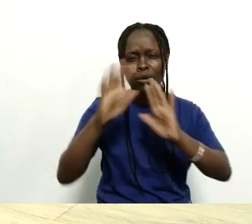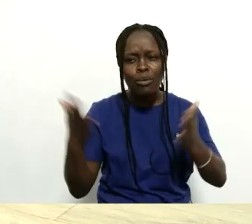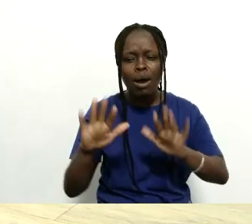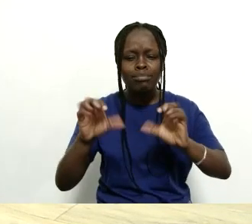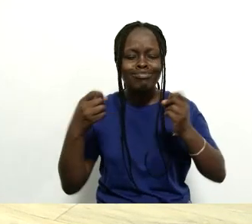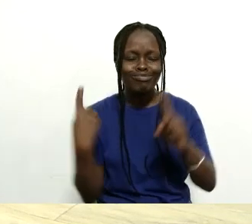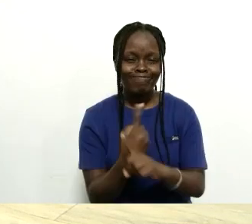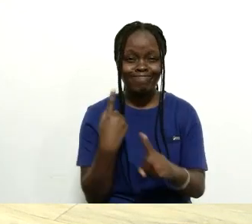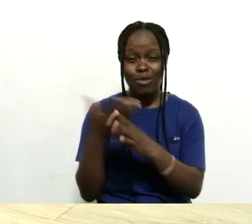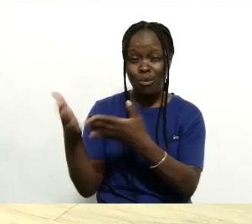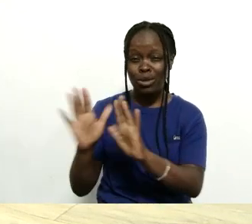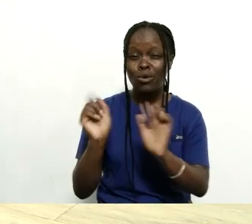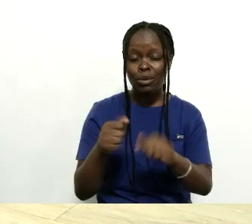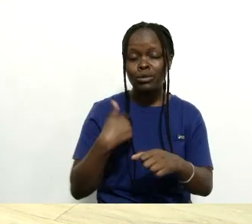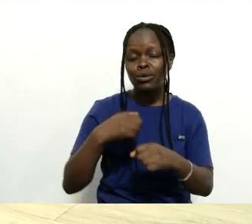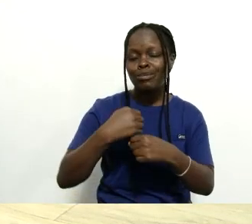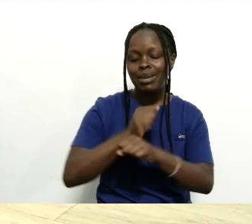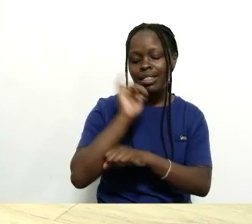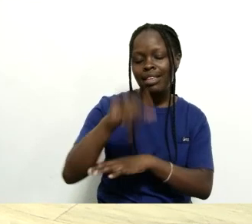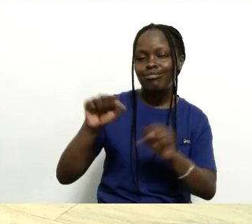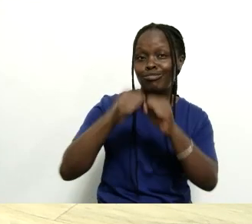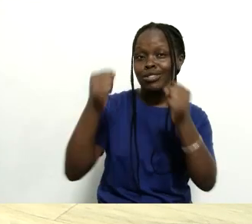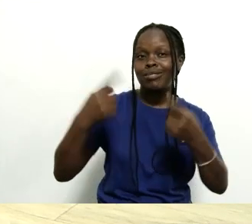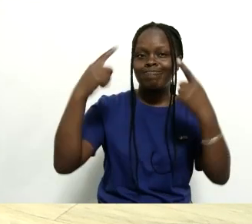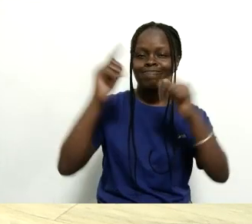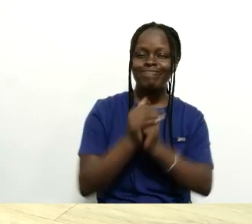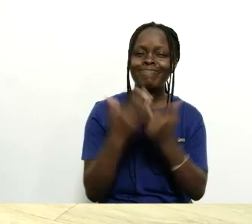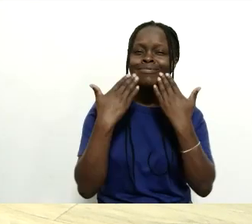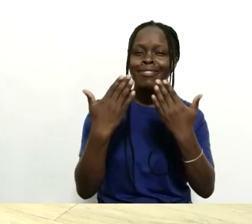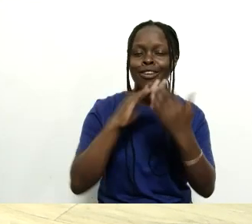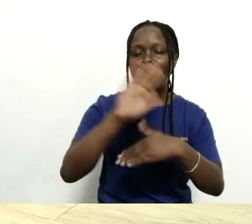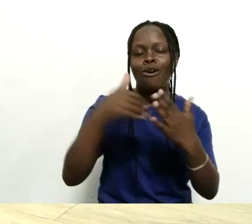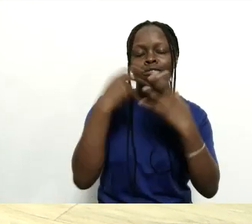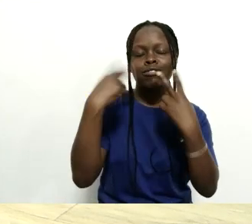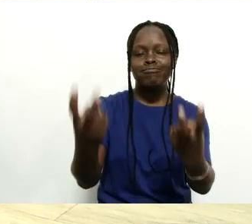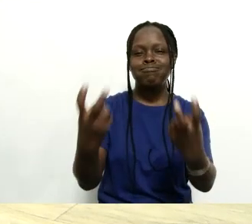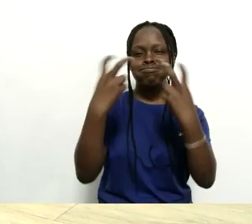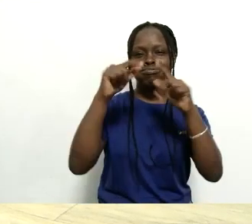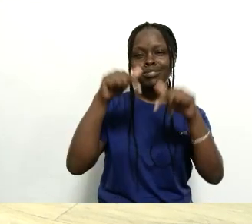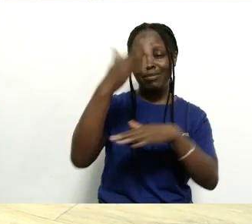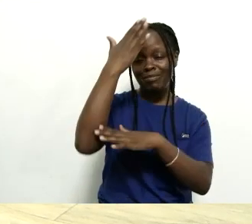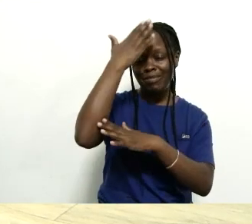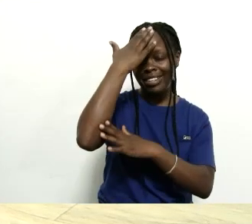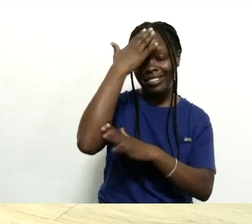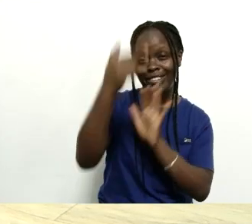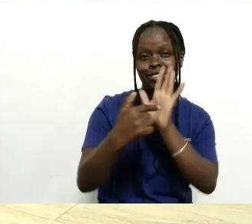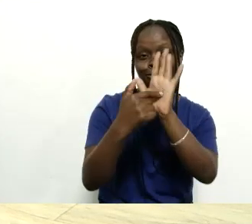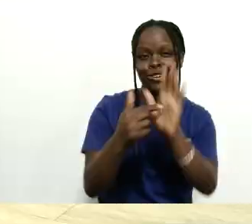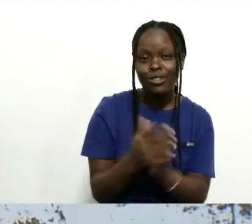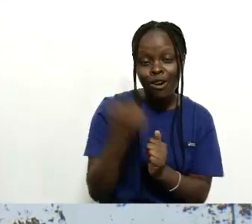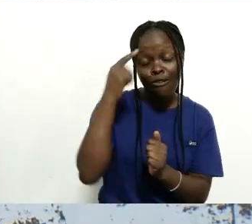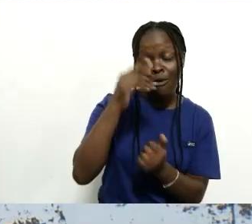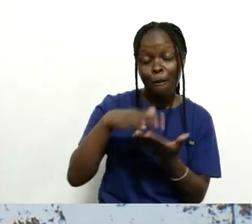much for joining us today. James, thank you so much for joining us. Danielle, I really have learned so much today around the hybrid learning scenario in Kenya,